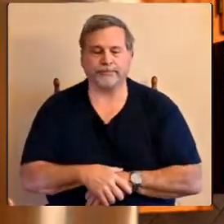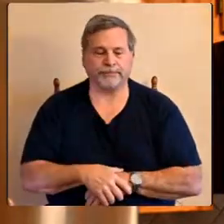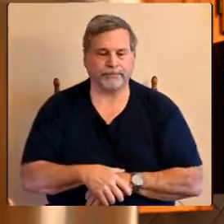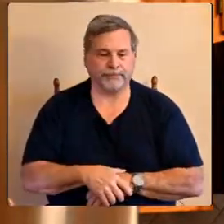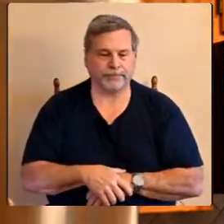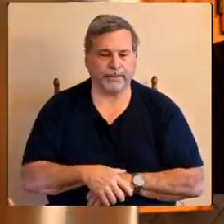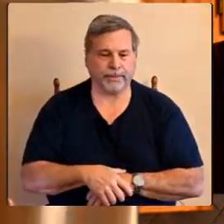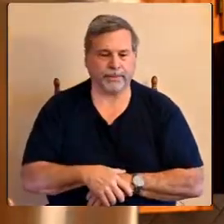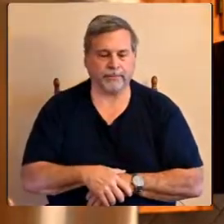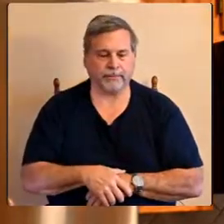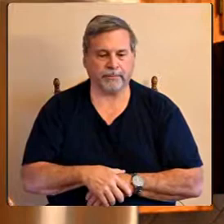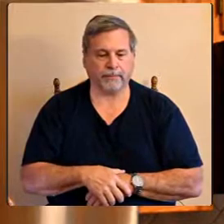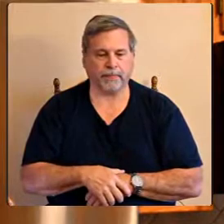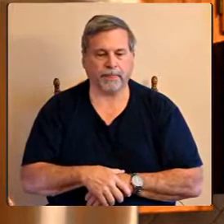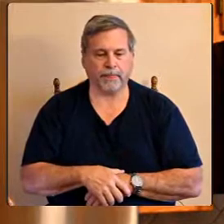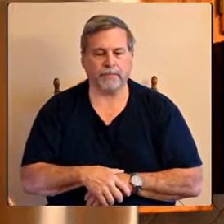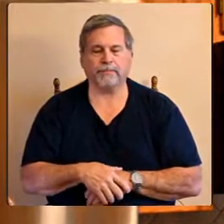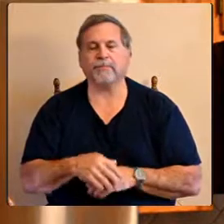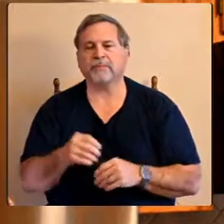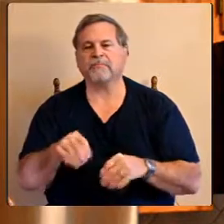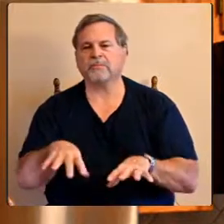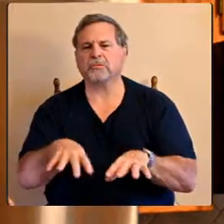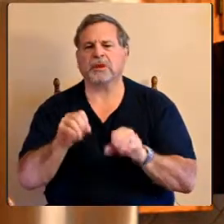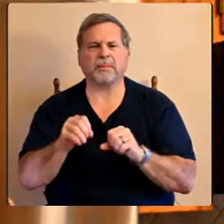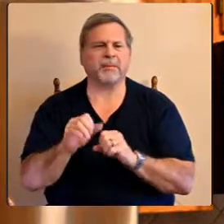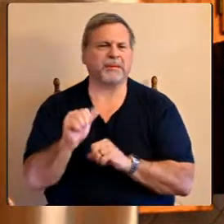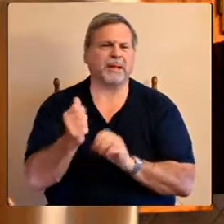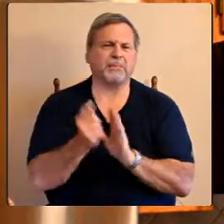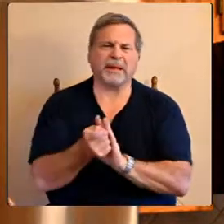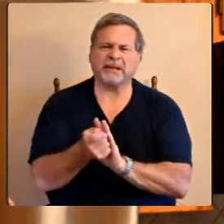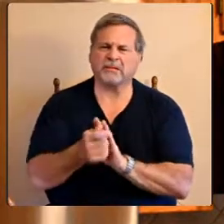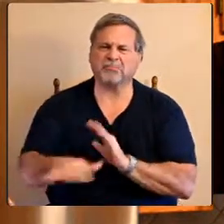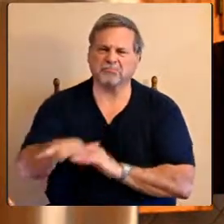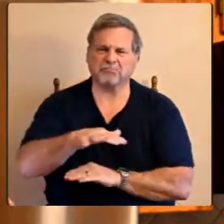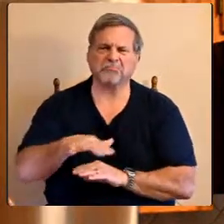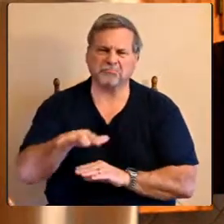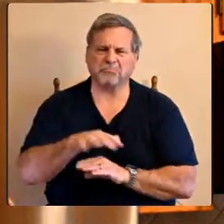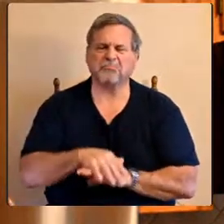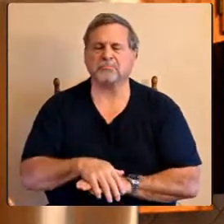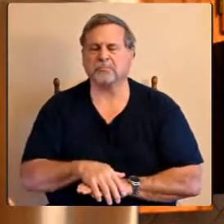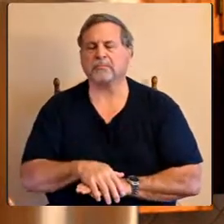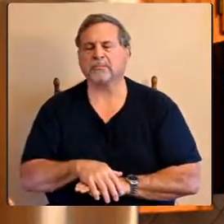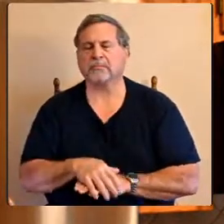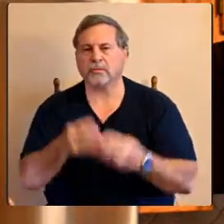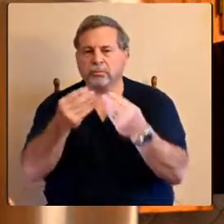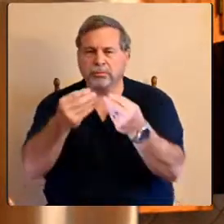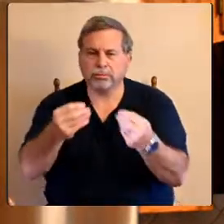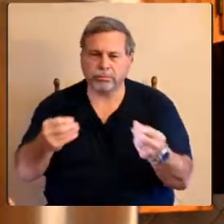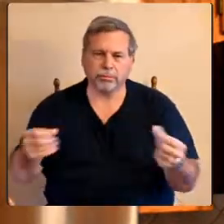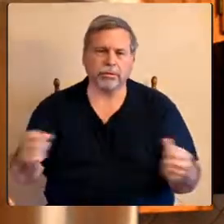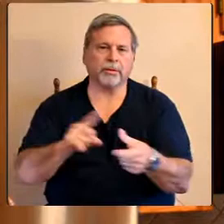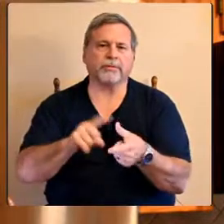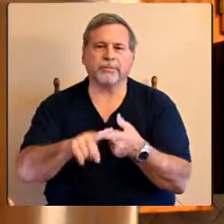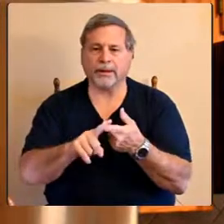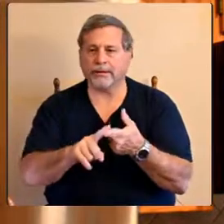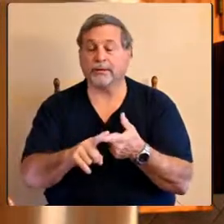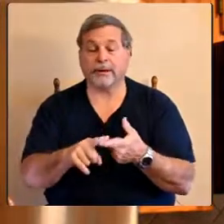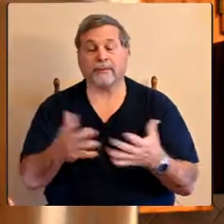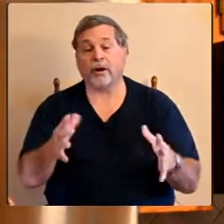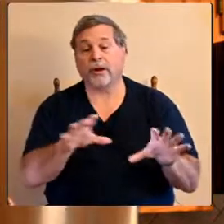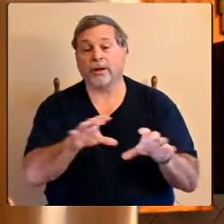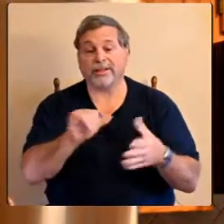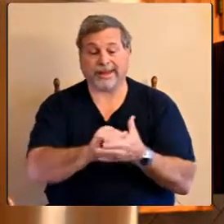cook first. It's going to take probably about 10 minutes or so to render out all the fat. And what we're left with now, because I've already done